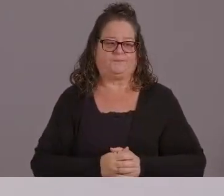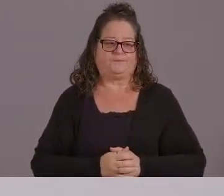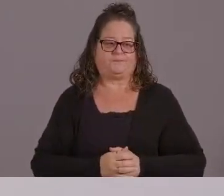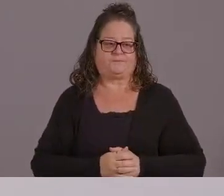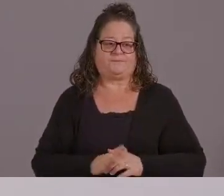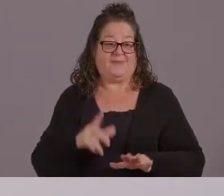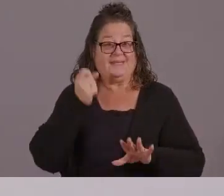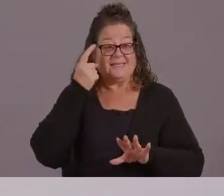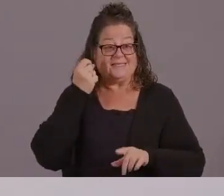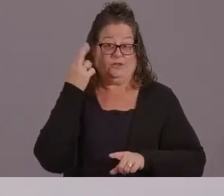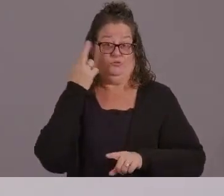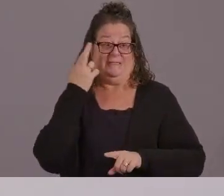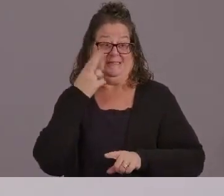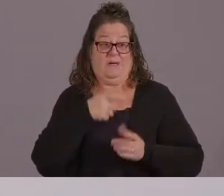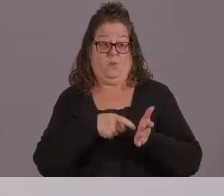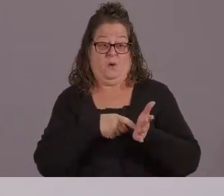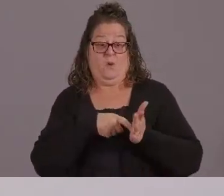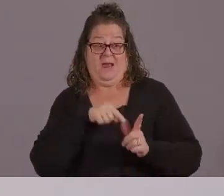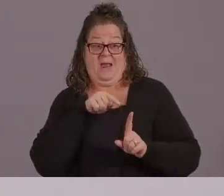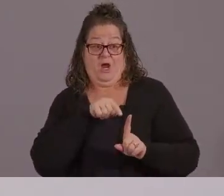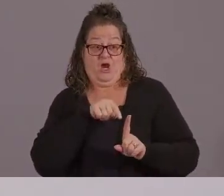our hospitalizations down.